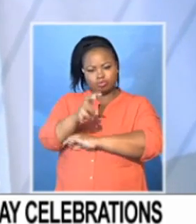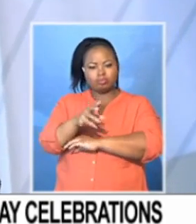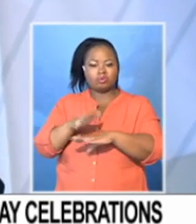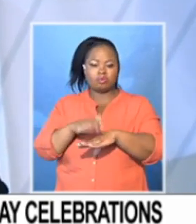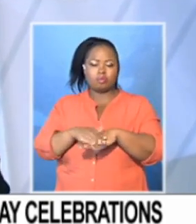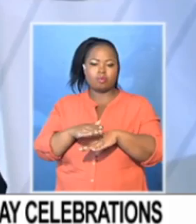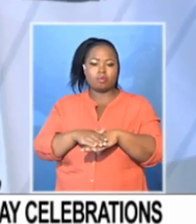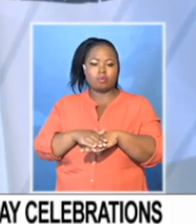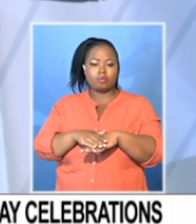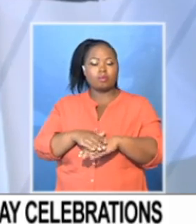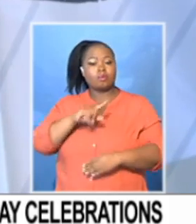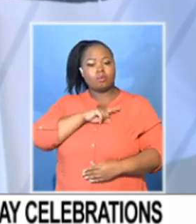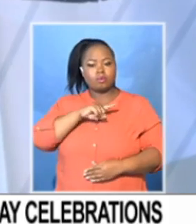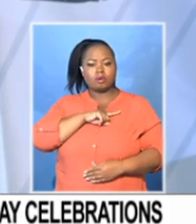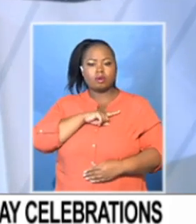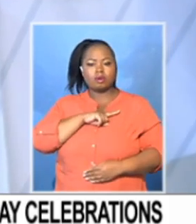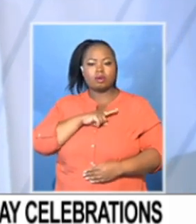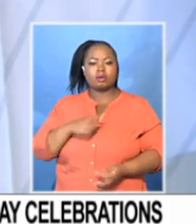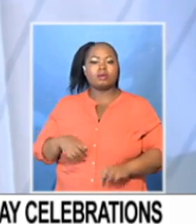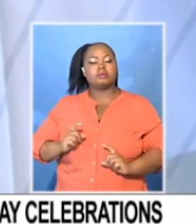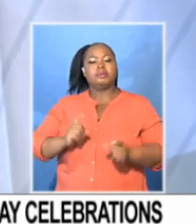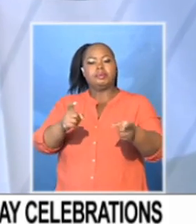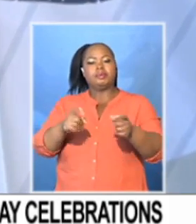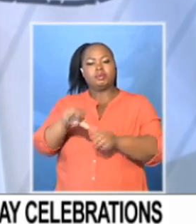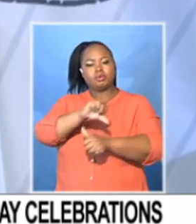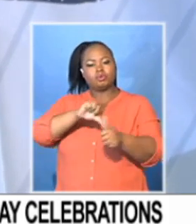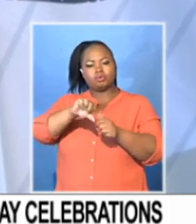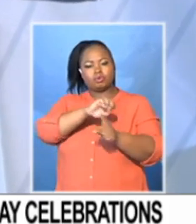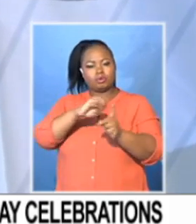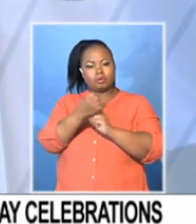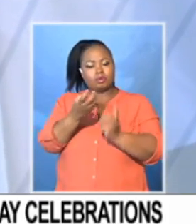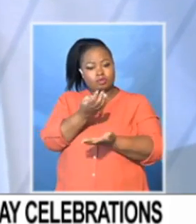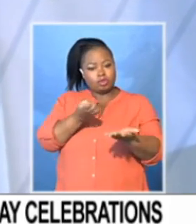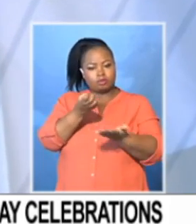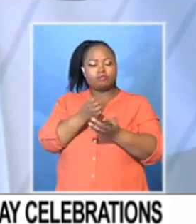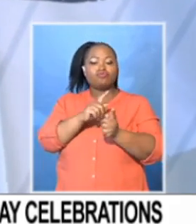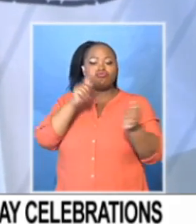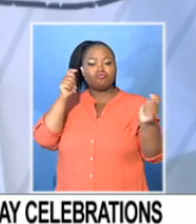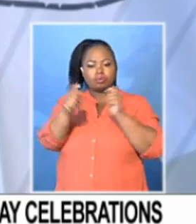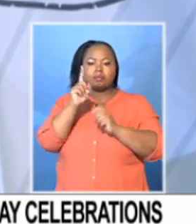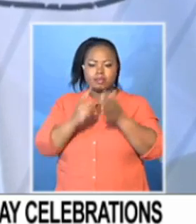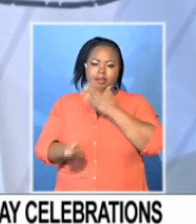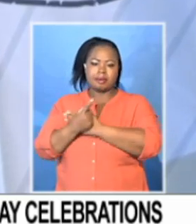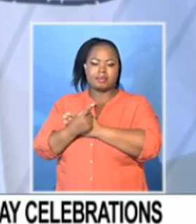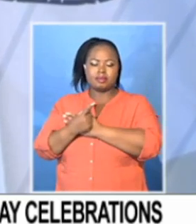much needed radical socio-economic transformation can be realized.